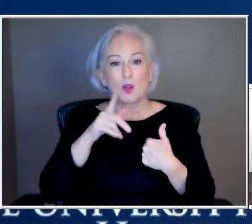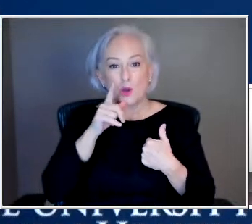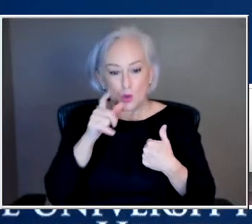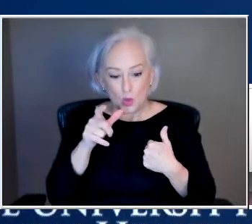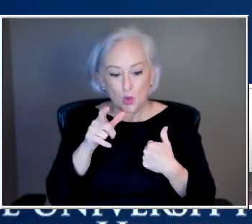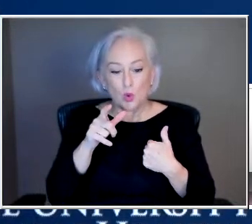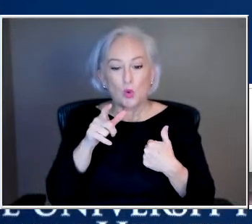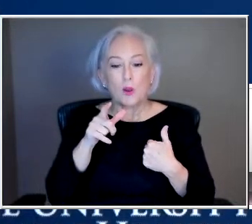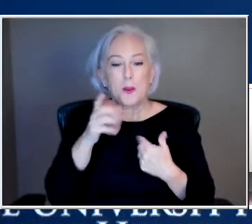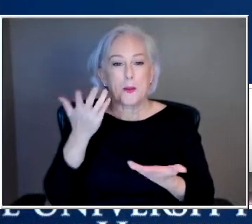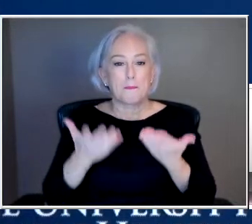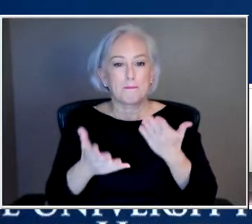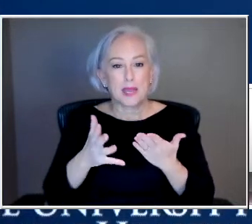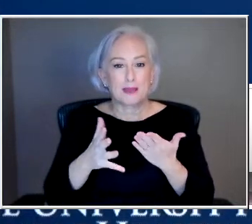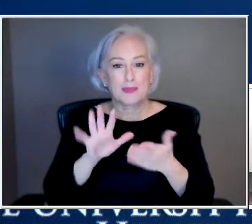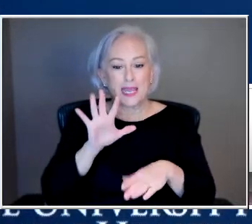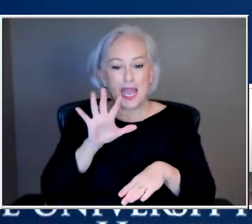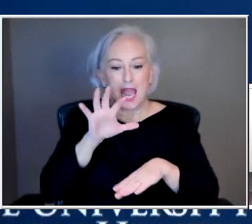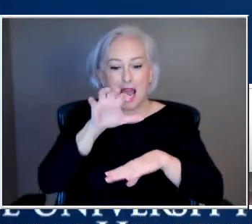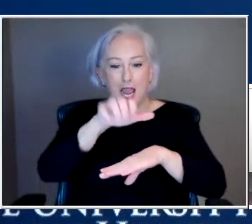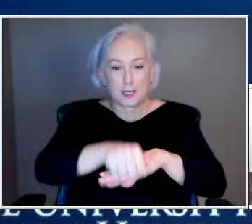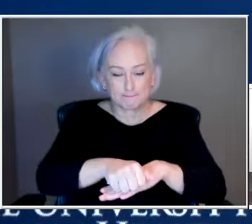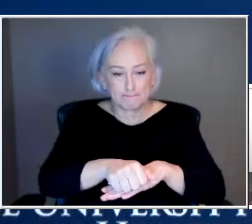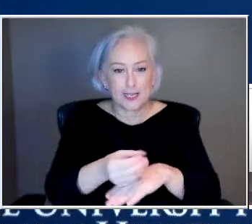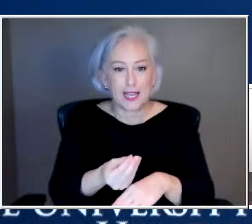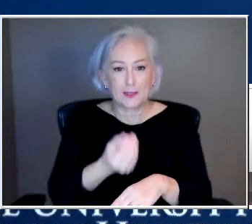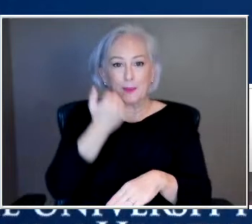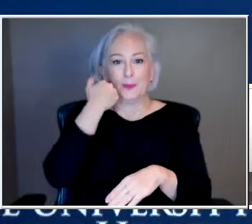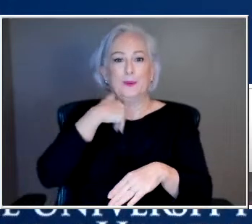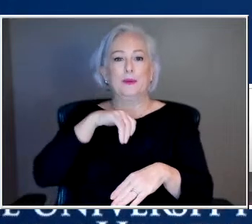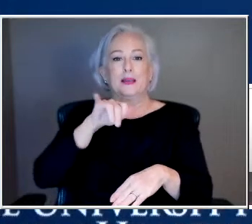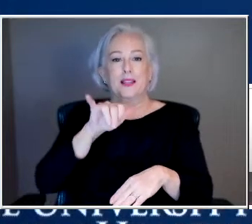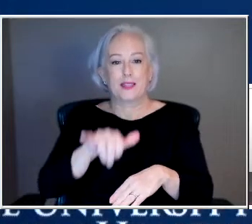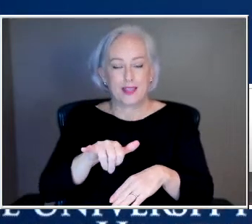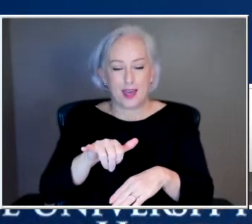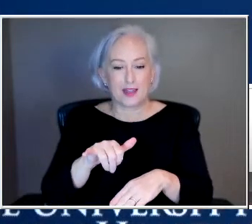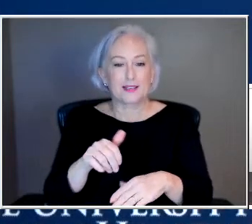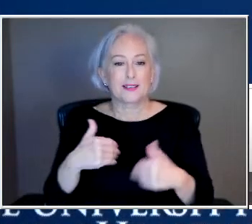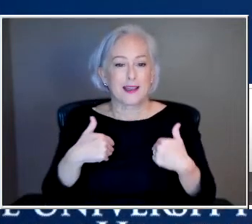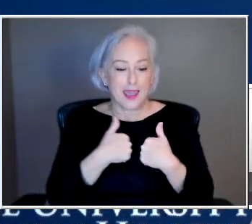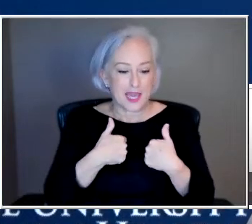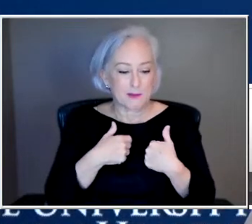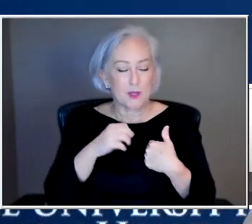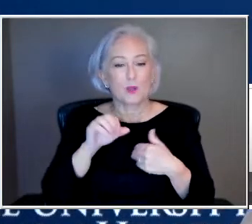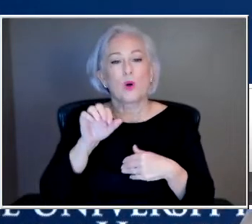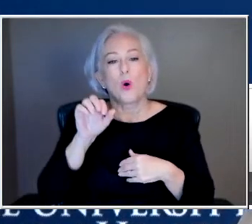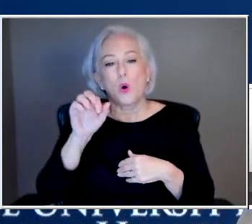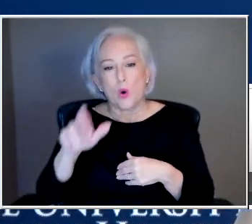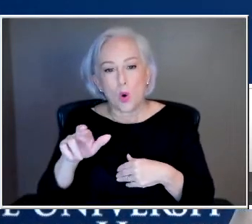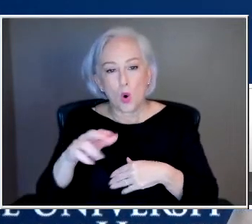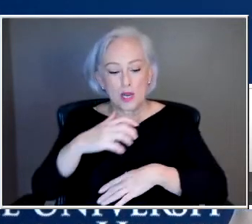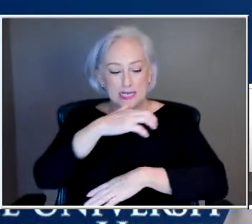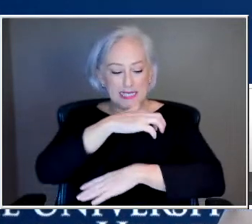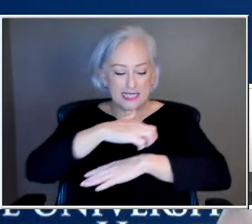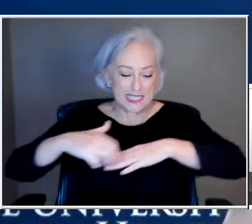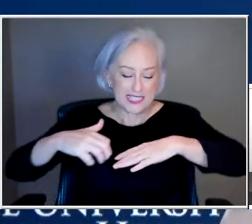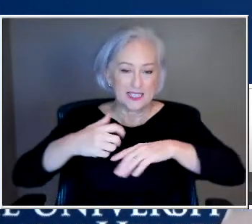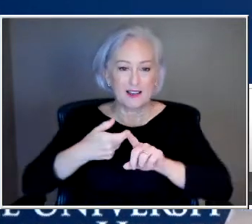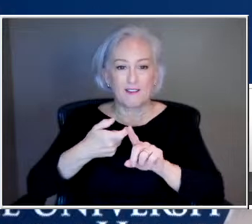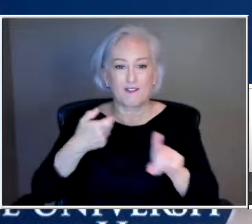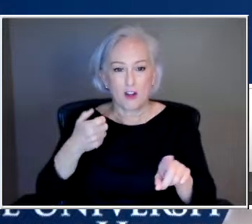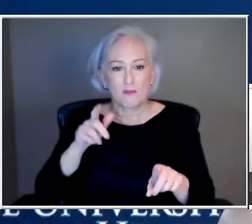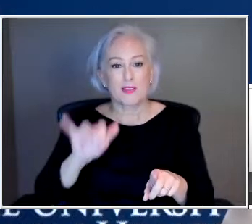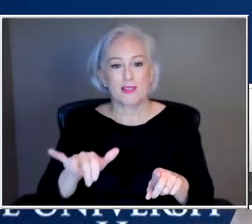then either got scratched by the animal or somehow got it transferred from their pet animal